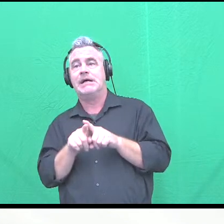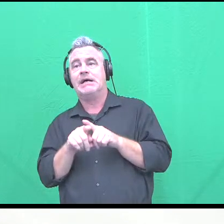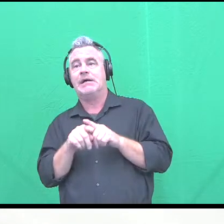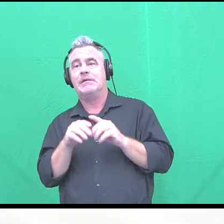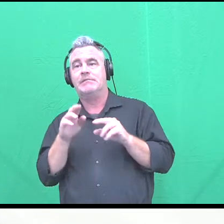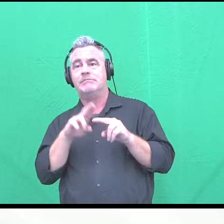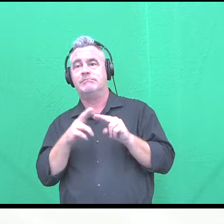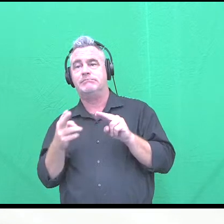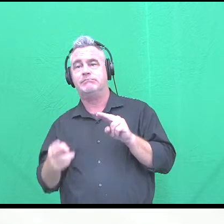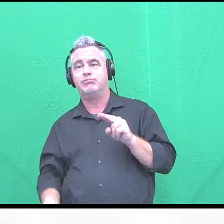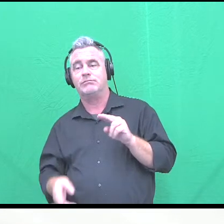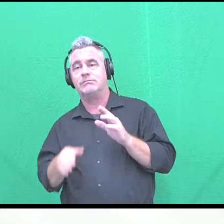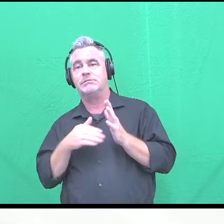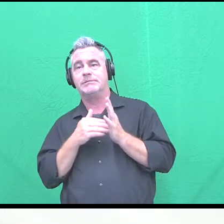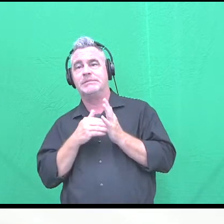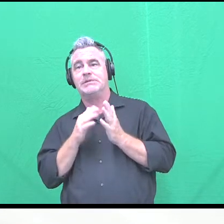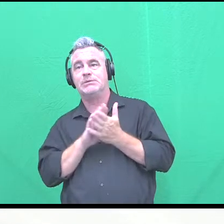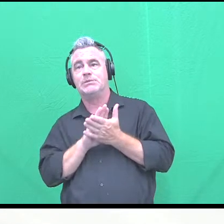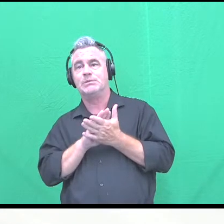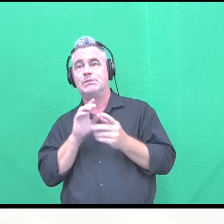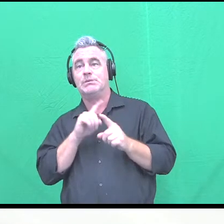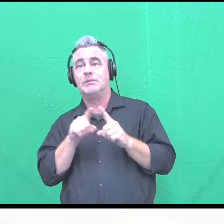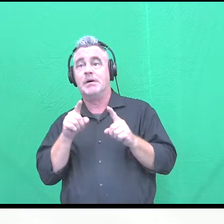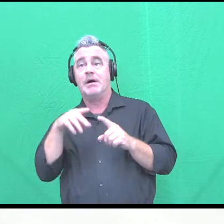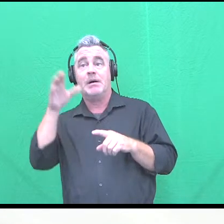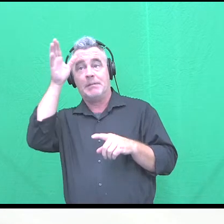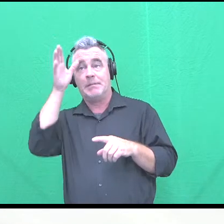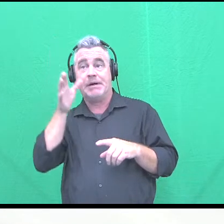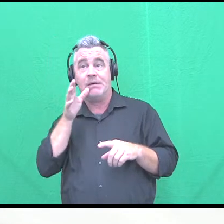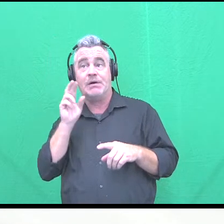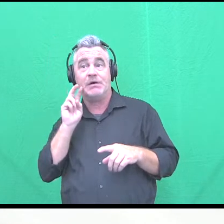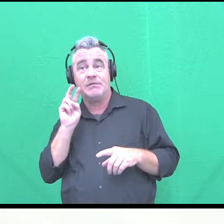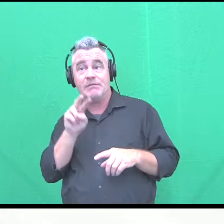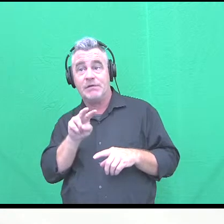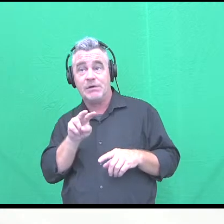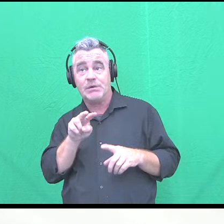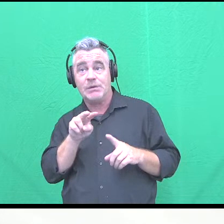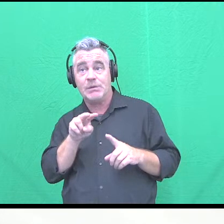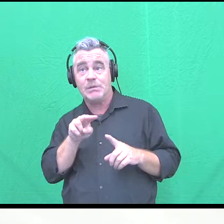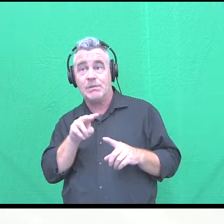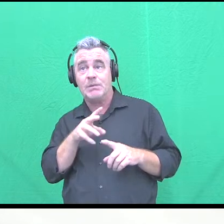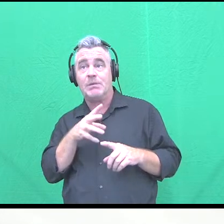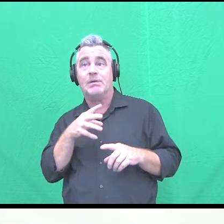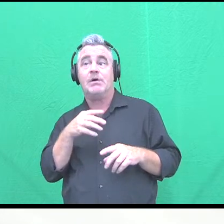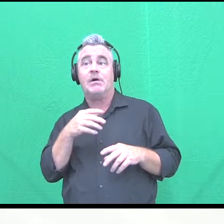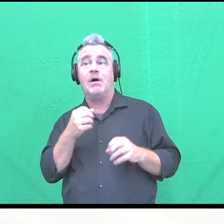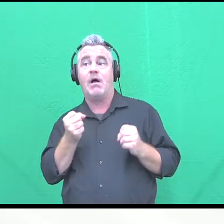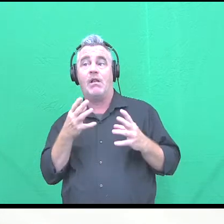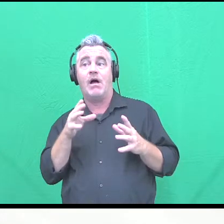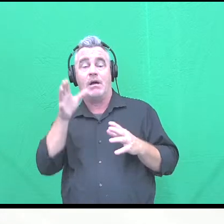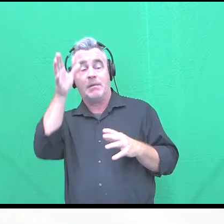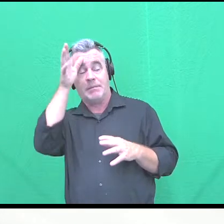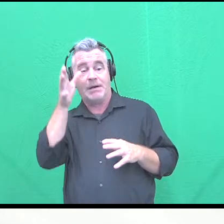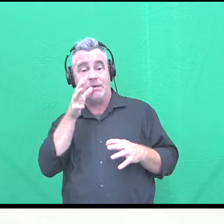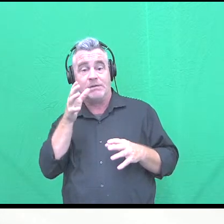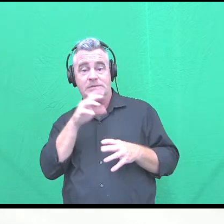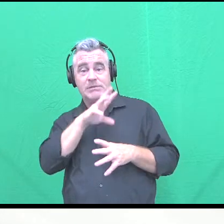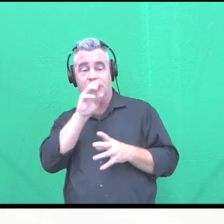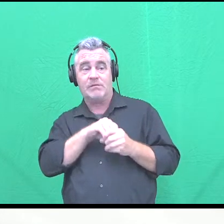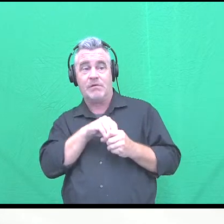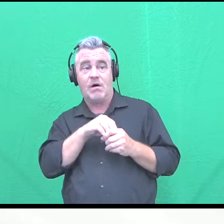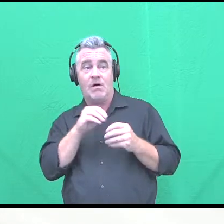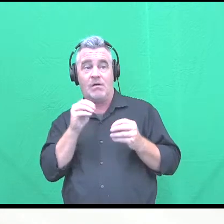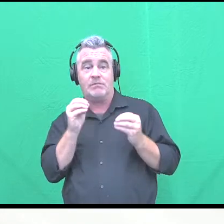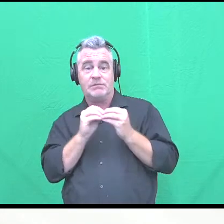level. And then parent view, participation's up, as you would probably expect in a year like this, so that's